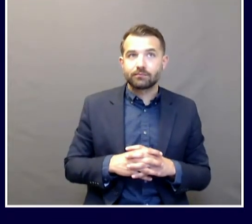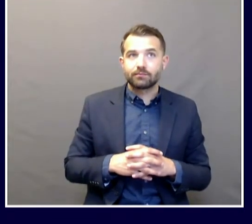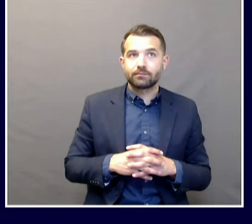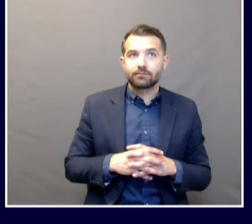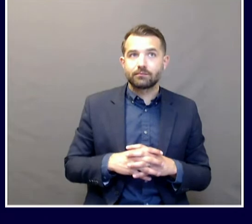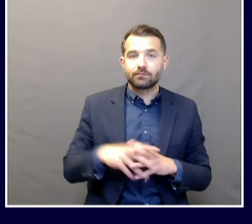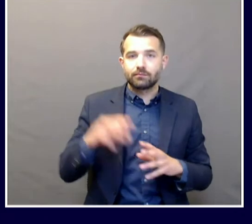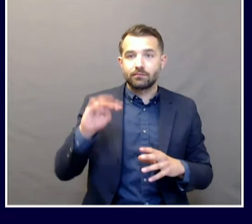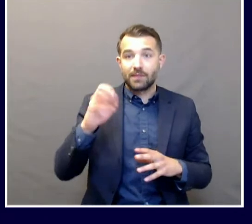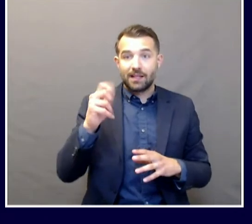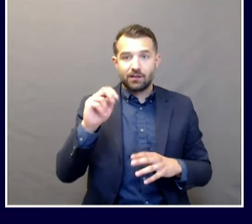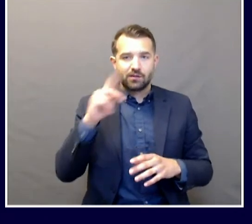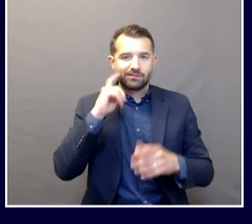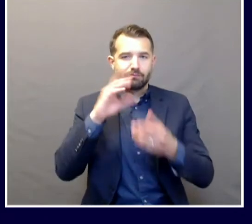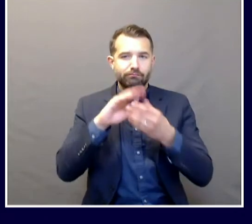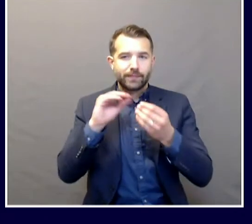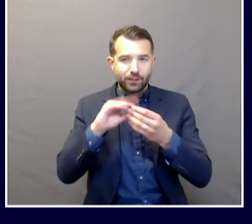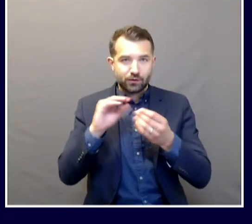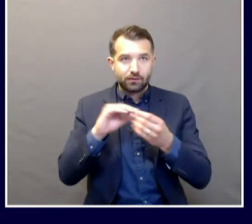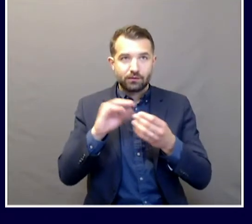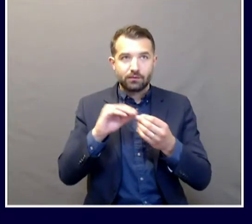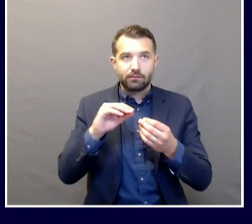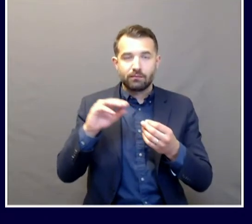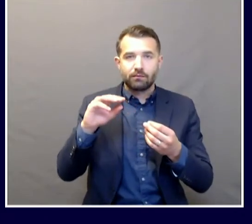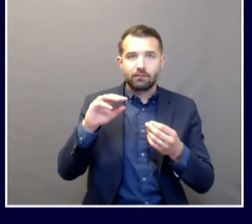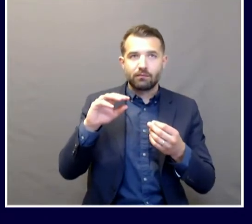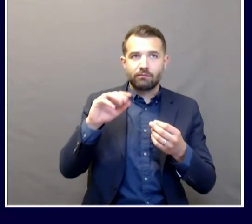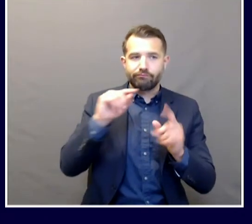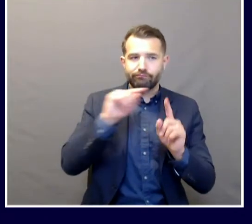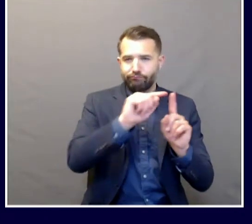And Emily as well. So thank you for raising that, Cindy.